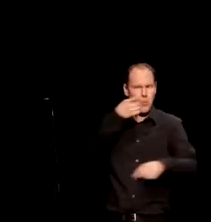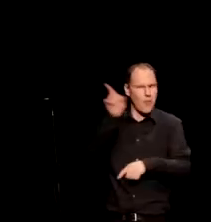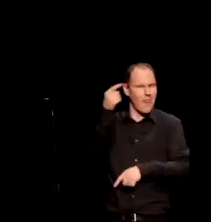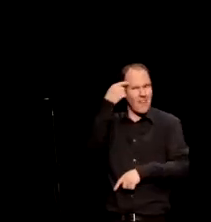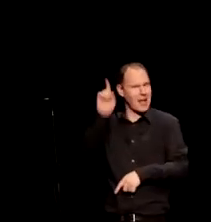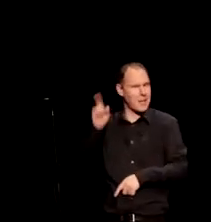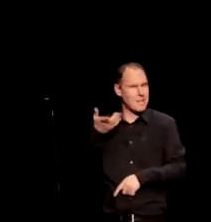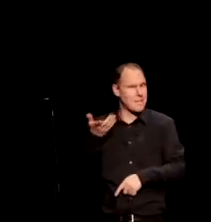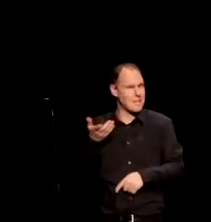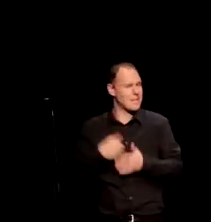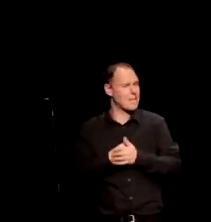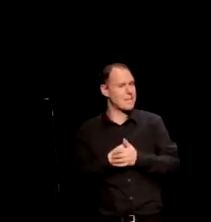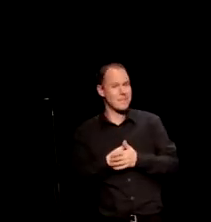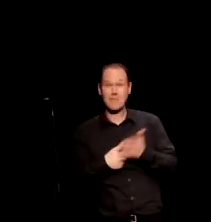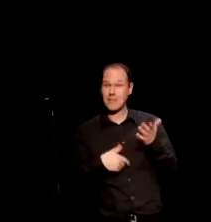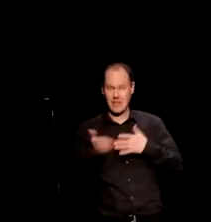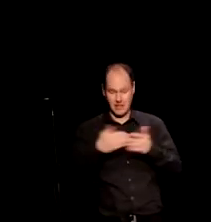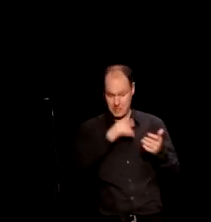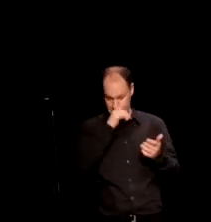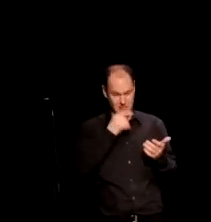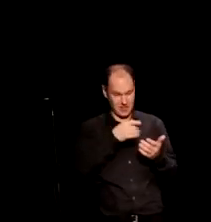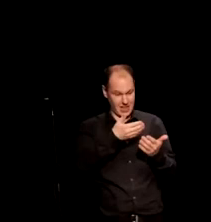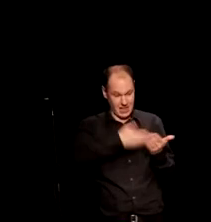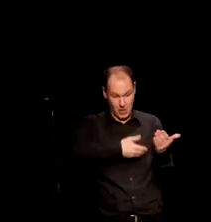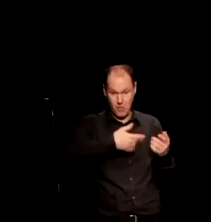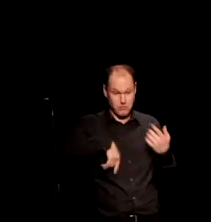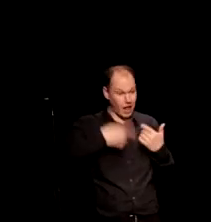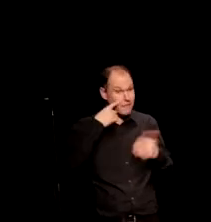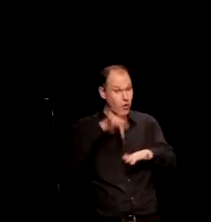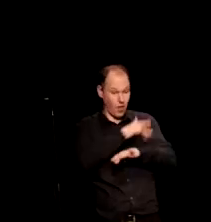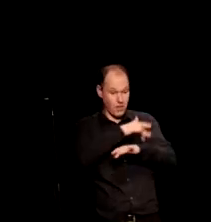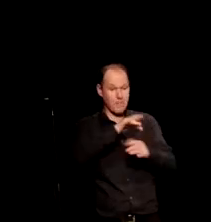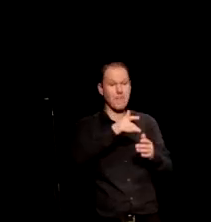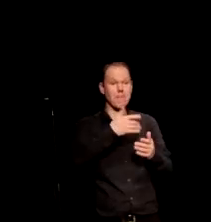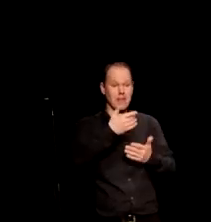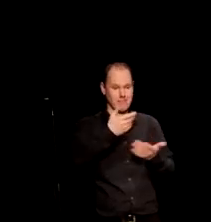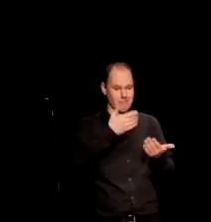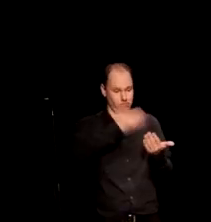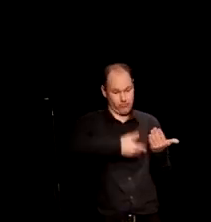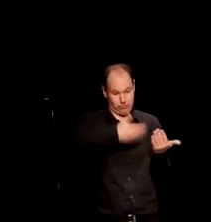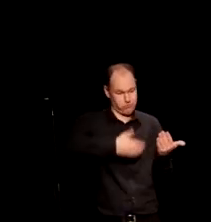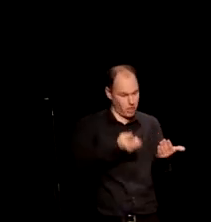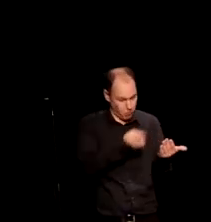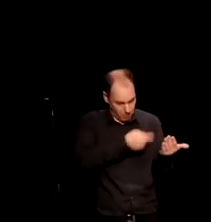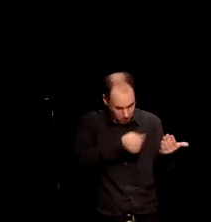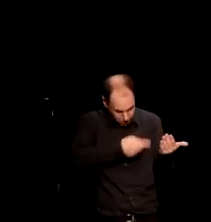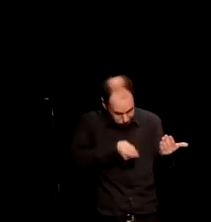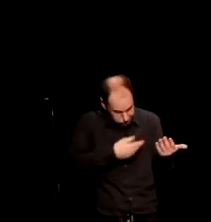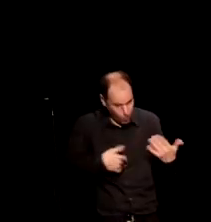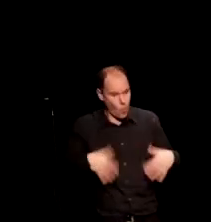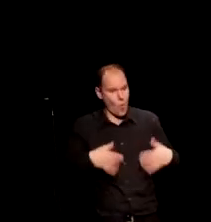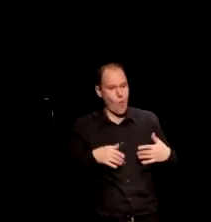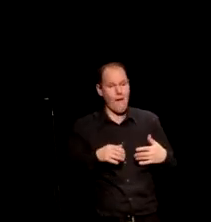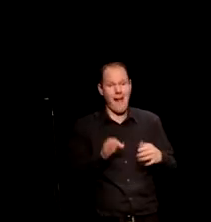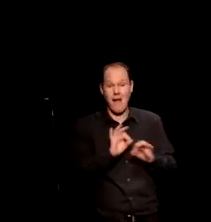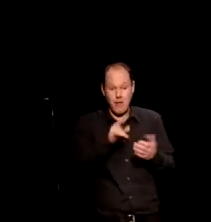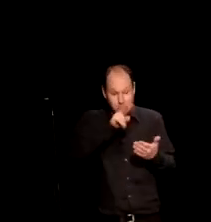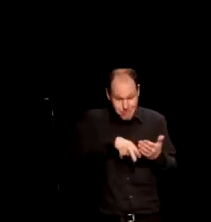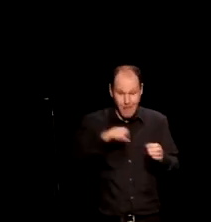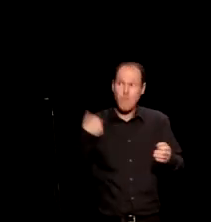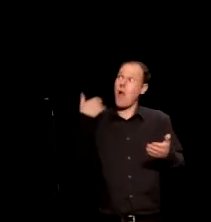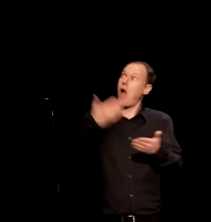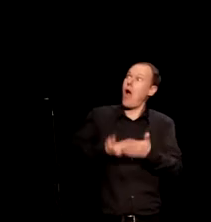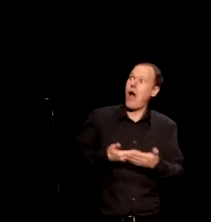of, you know, these pages not have been turned for such a long time. I think the other thing that astounded me a little